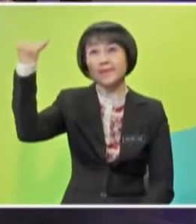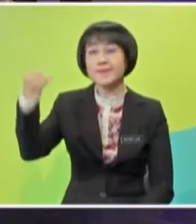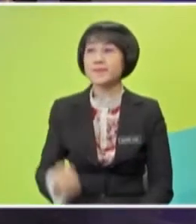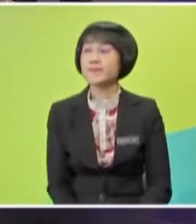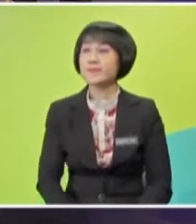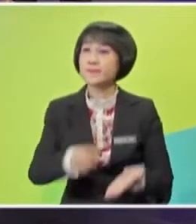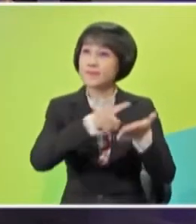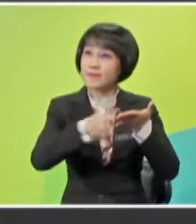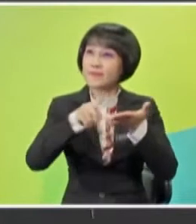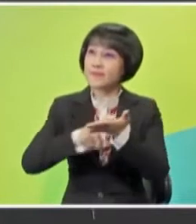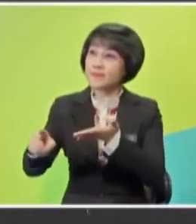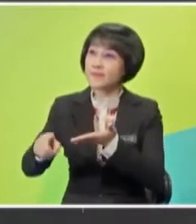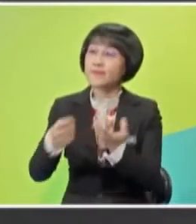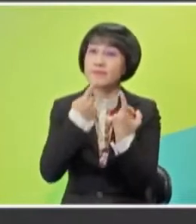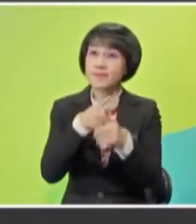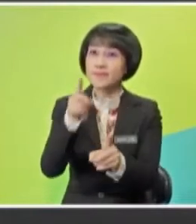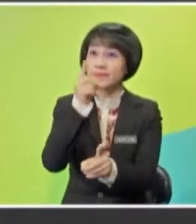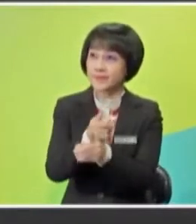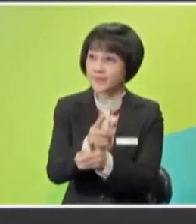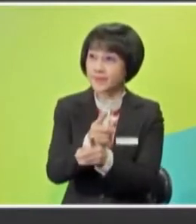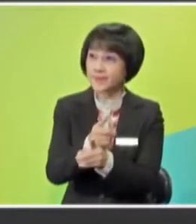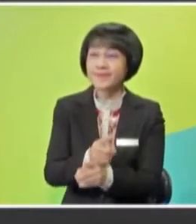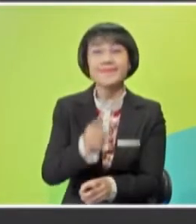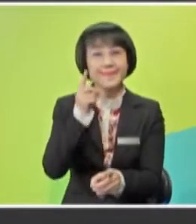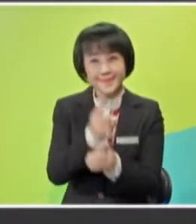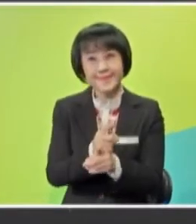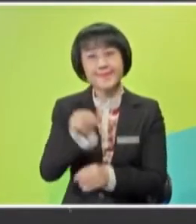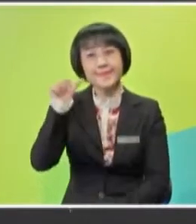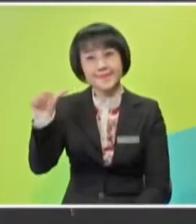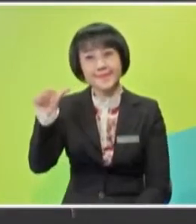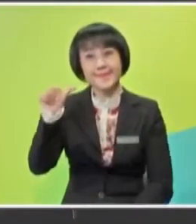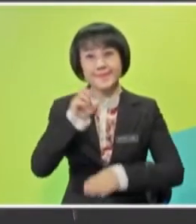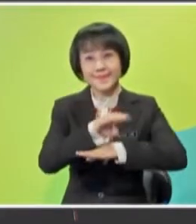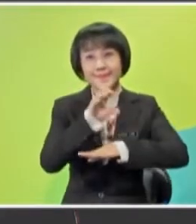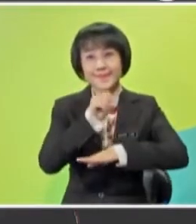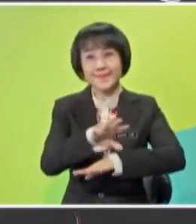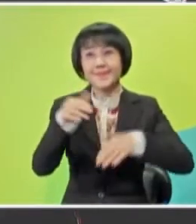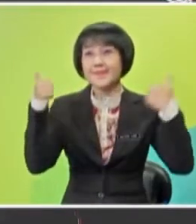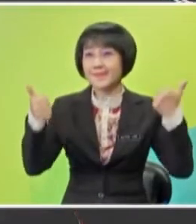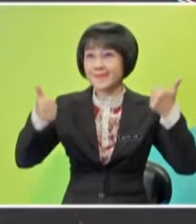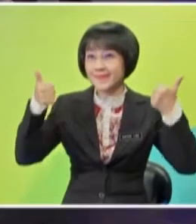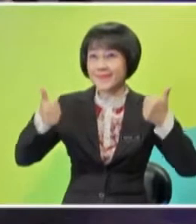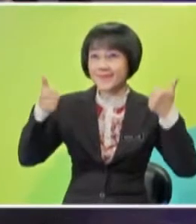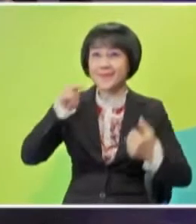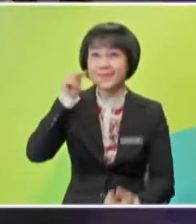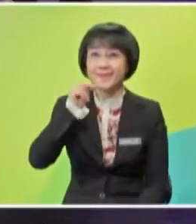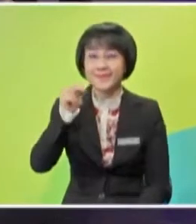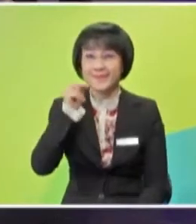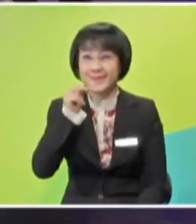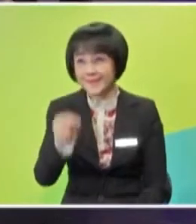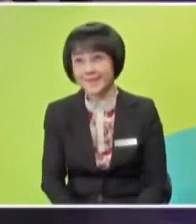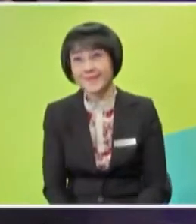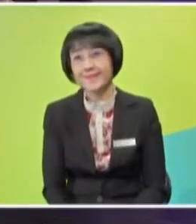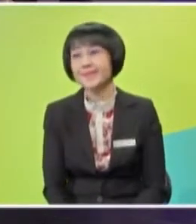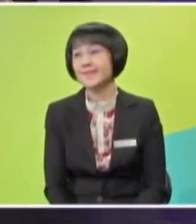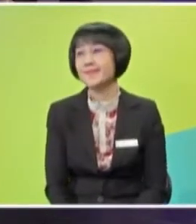let's check if that answer is correct. Yes, A, advice. Well done, Well Nabiha. done, Nabiha. Good One job. for you here.